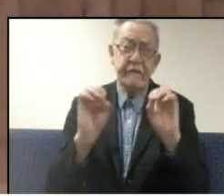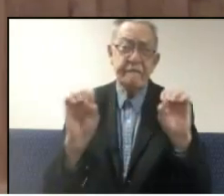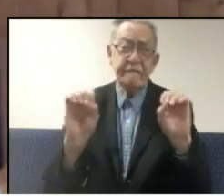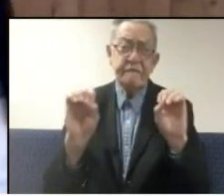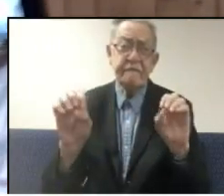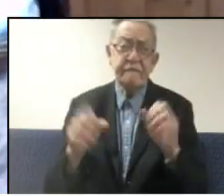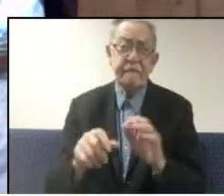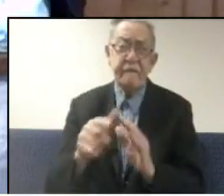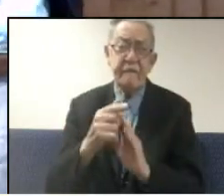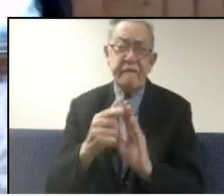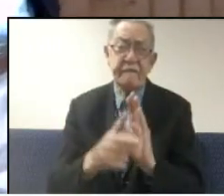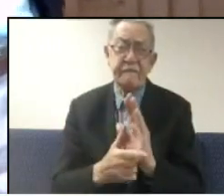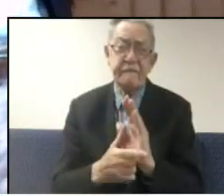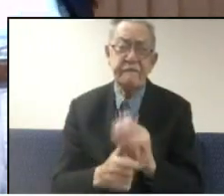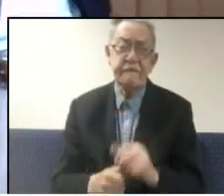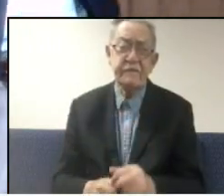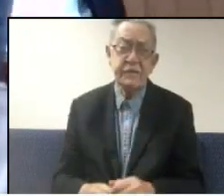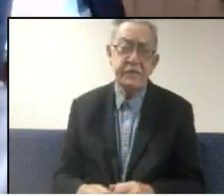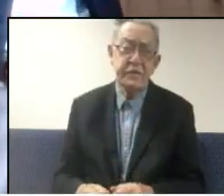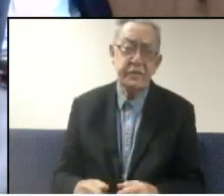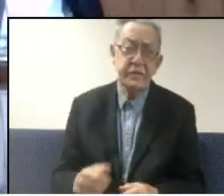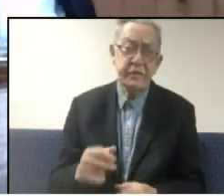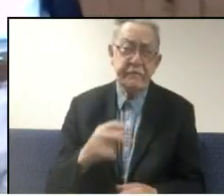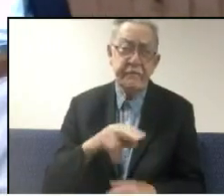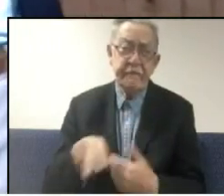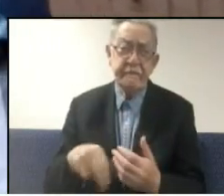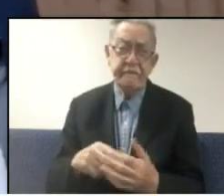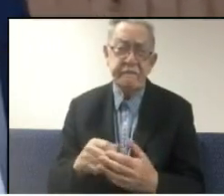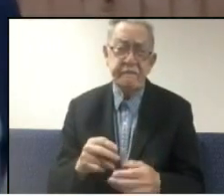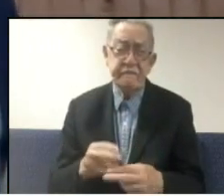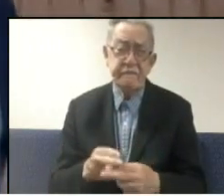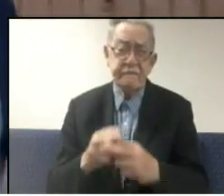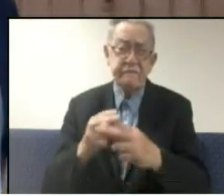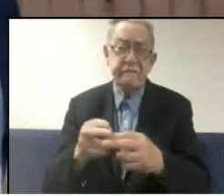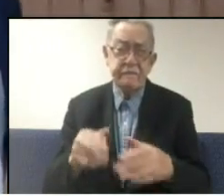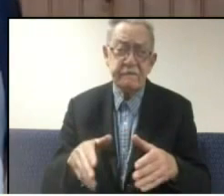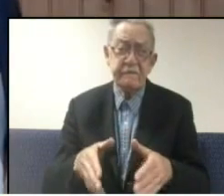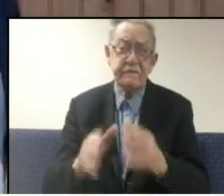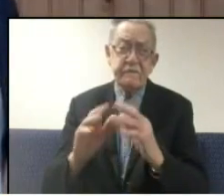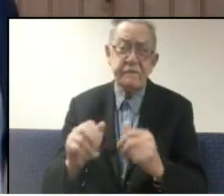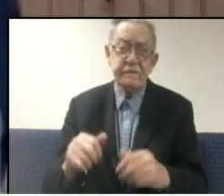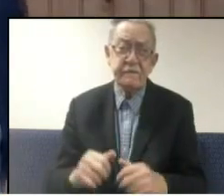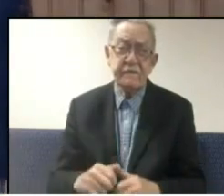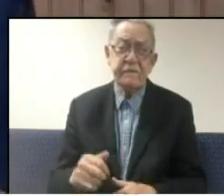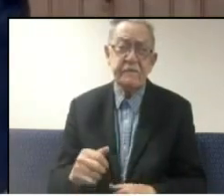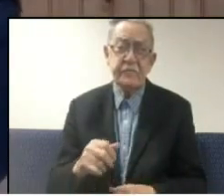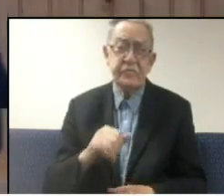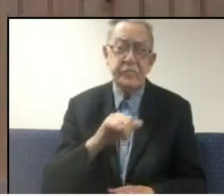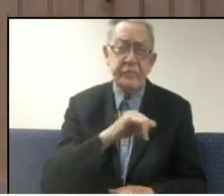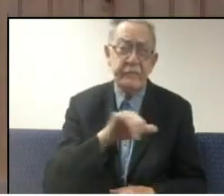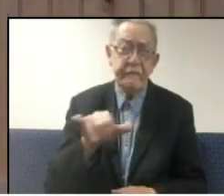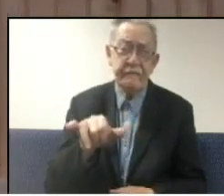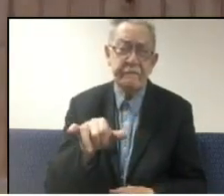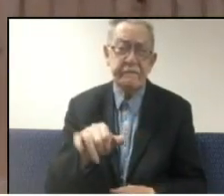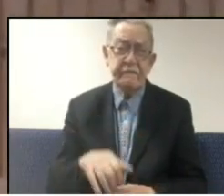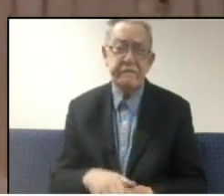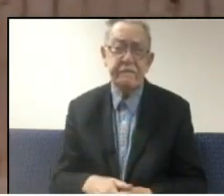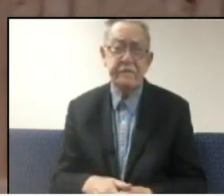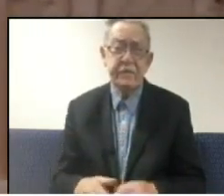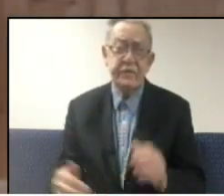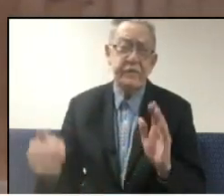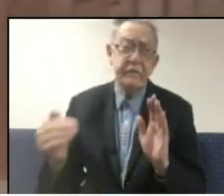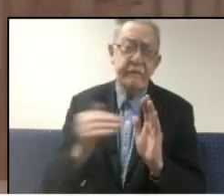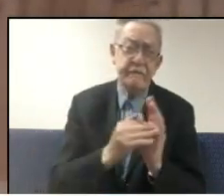the latest trend, as he saw it, called the way came along, he saw that as so